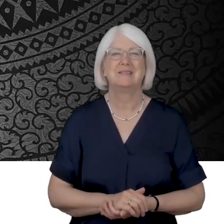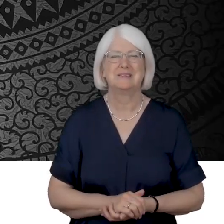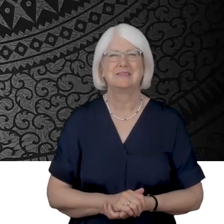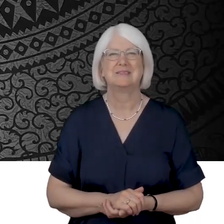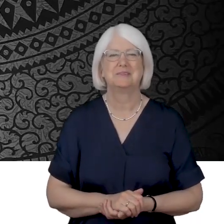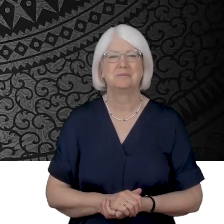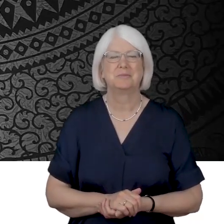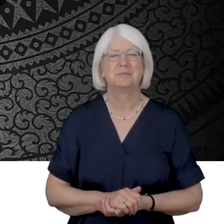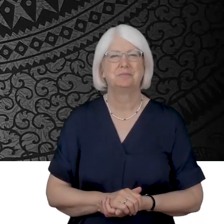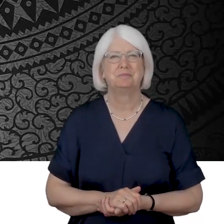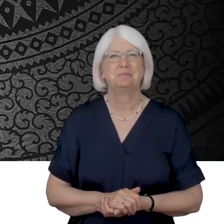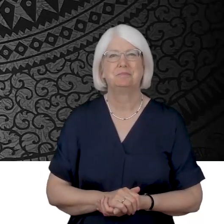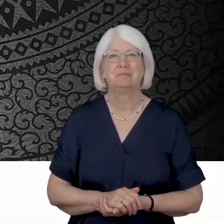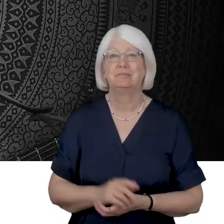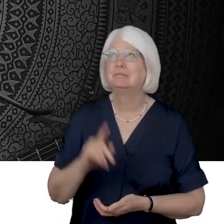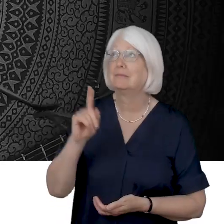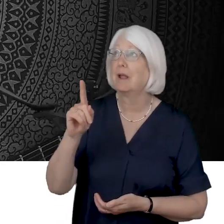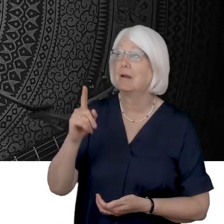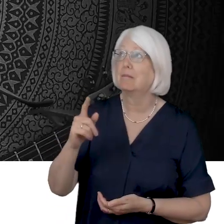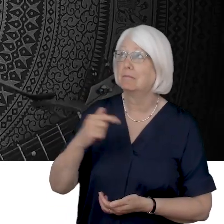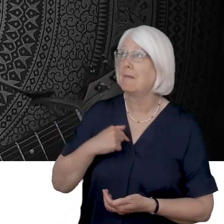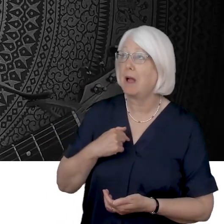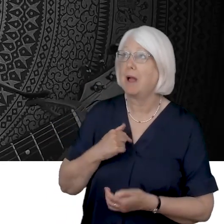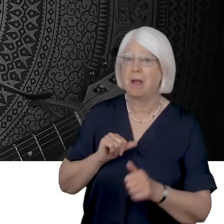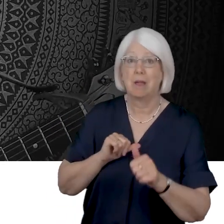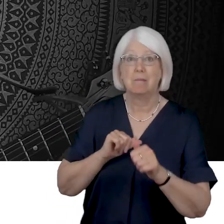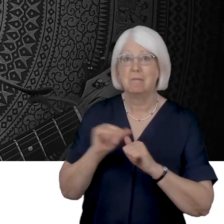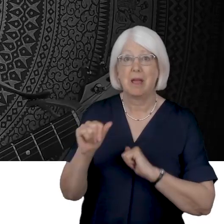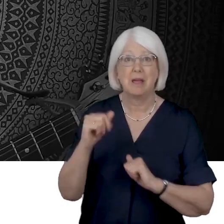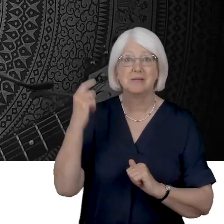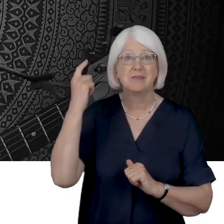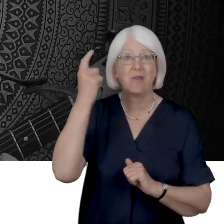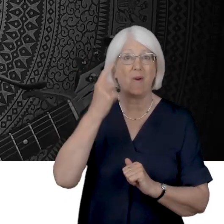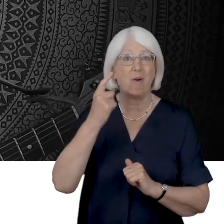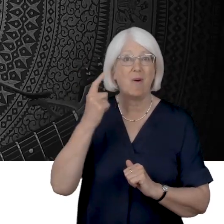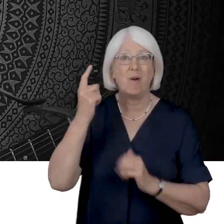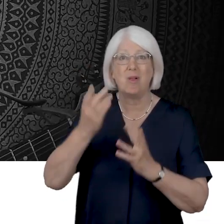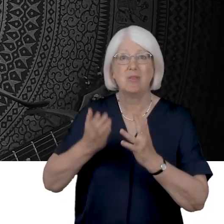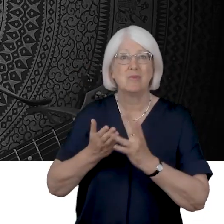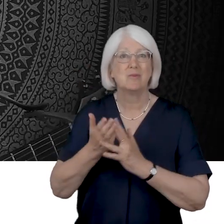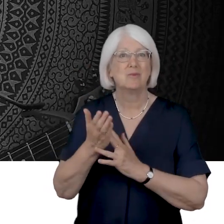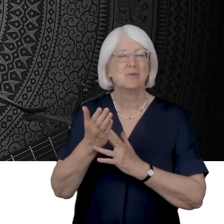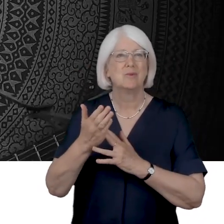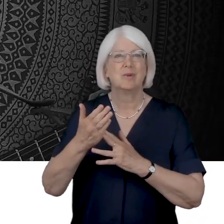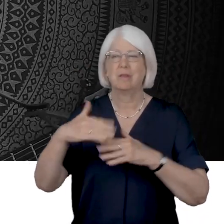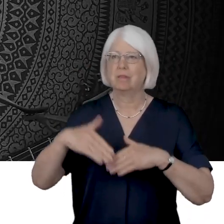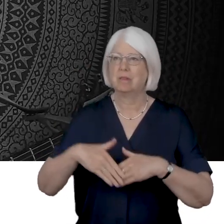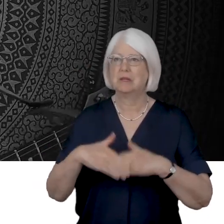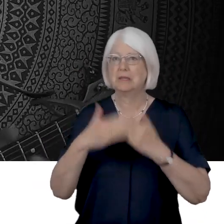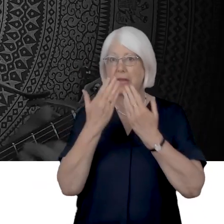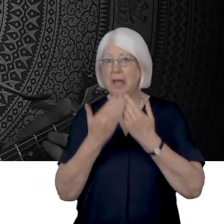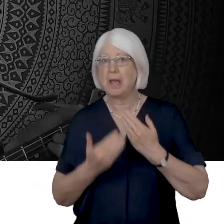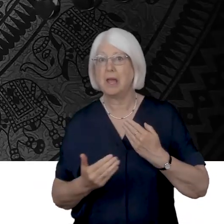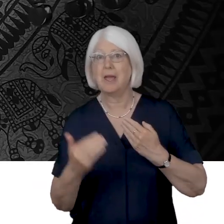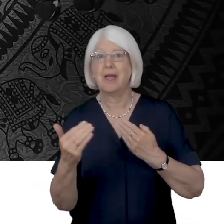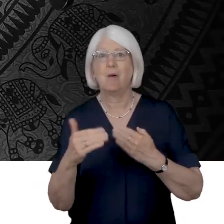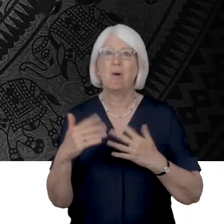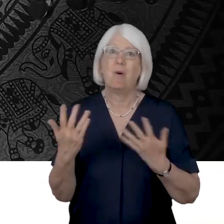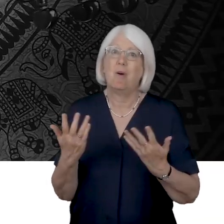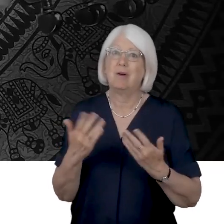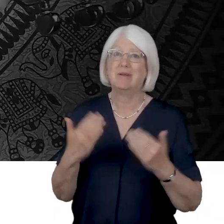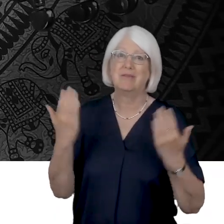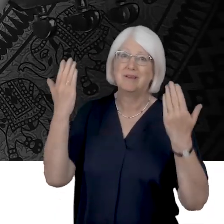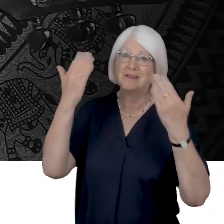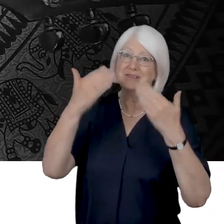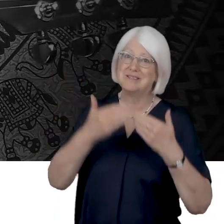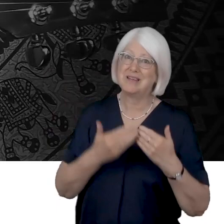thou art. Thou my best thought in the